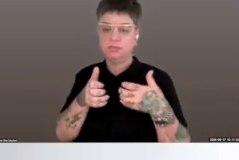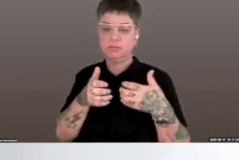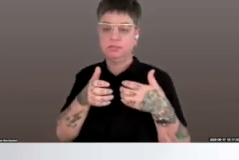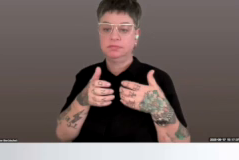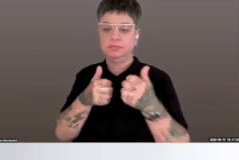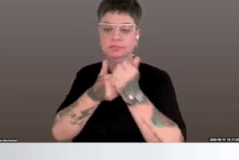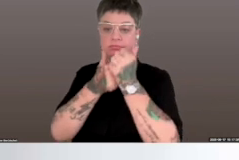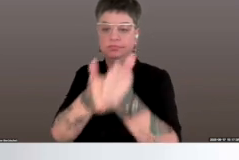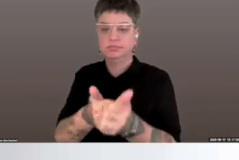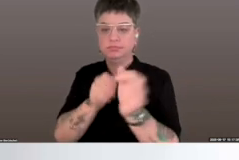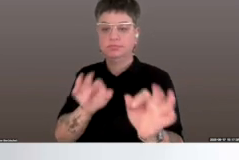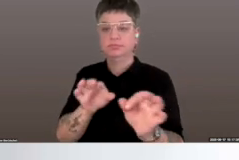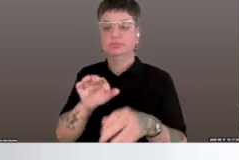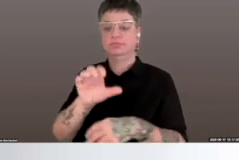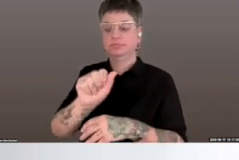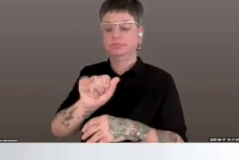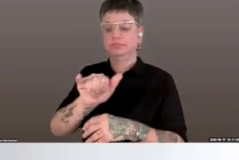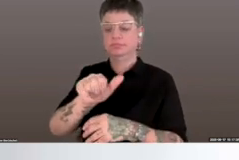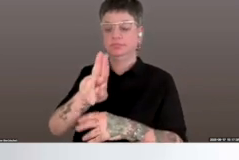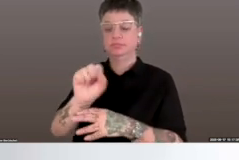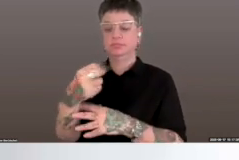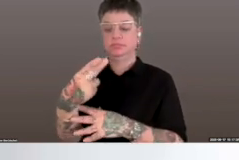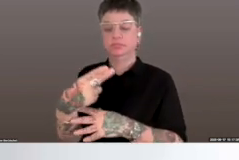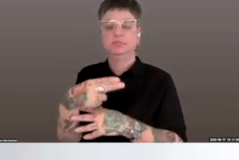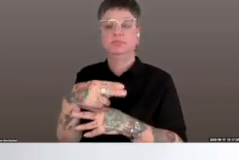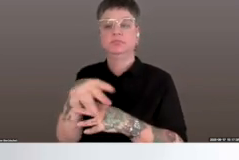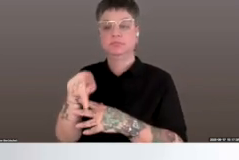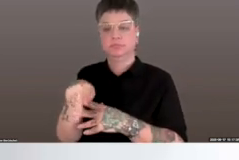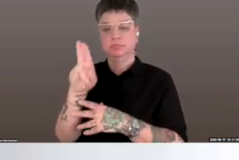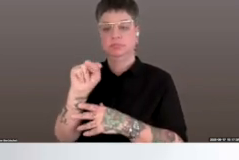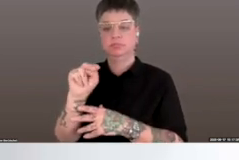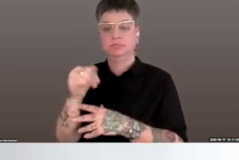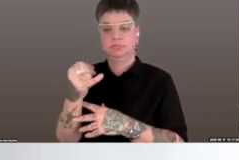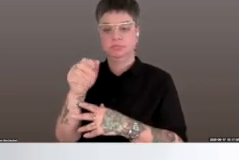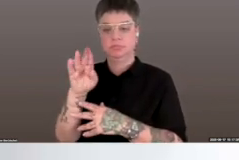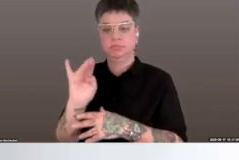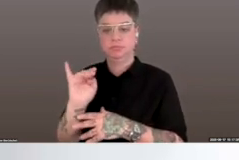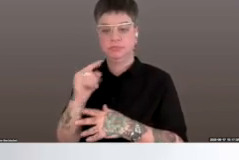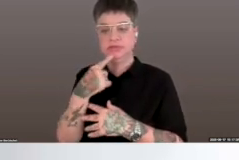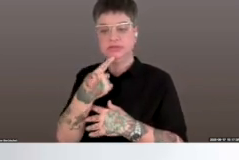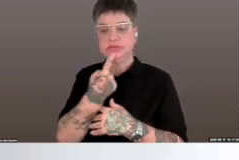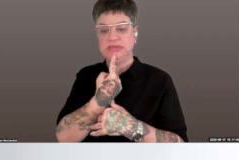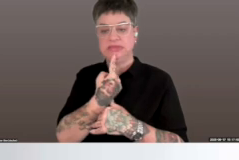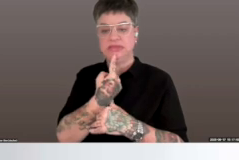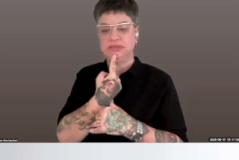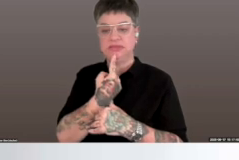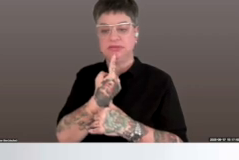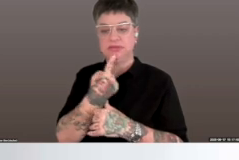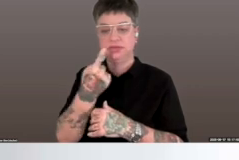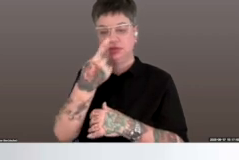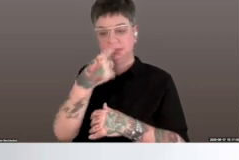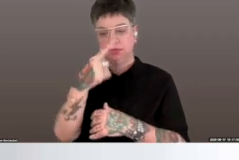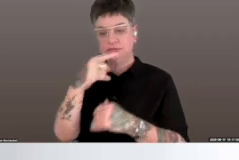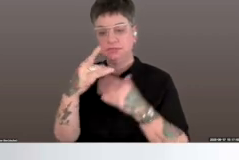from Ayush Punjabi, who asked, "Hi team, thank you for the presentation. Could you guide if there will